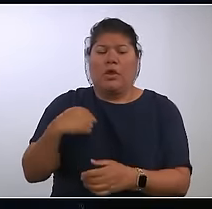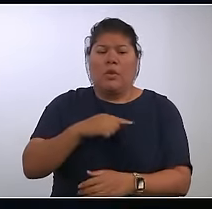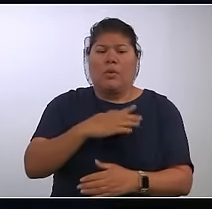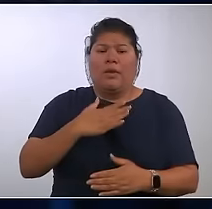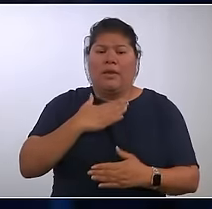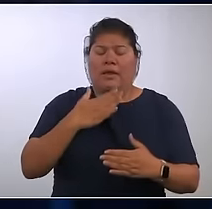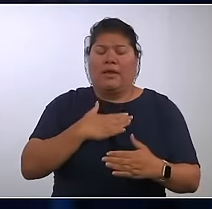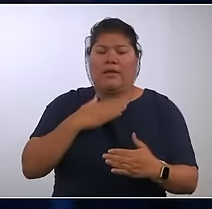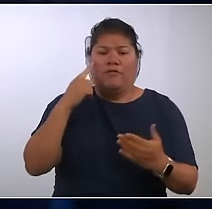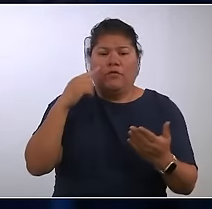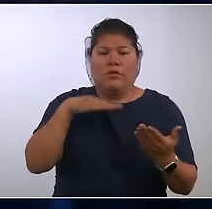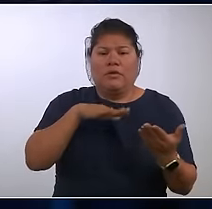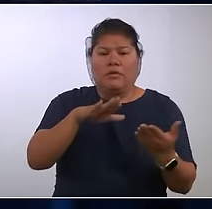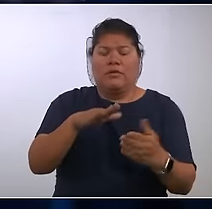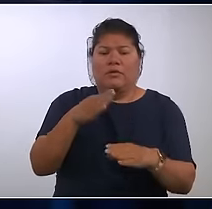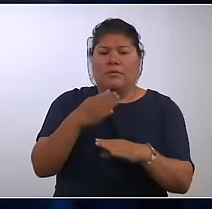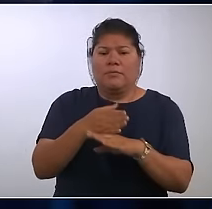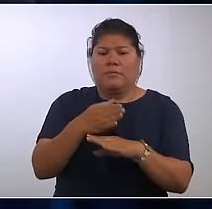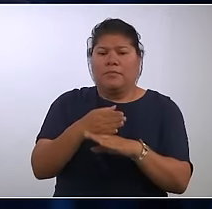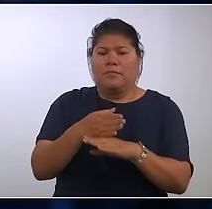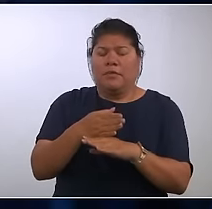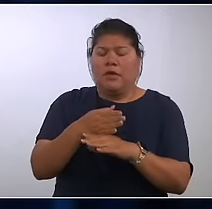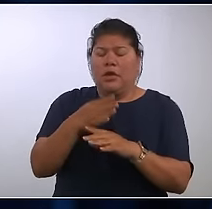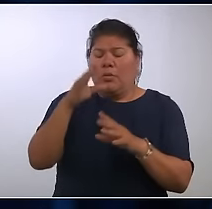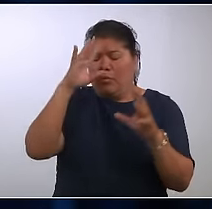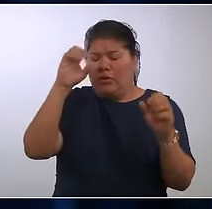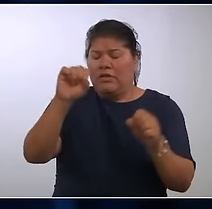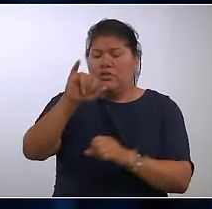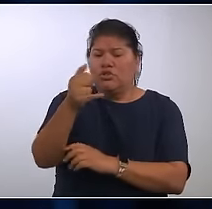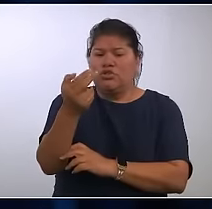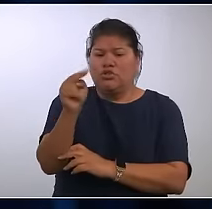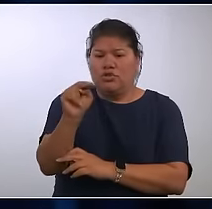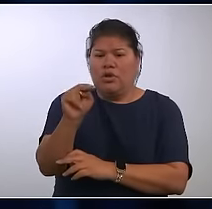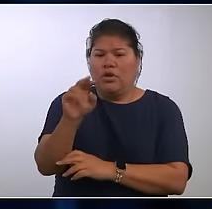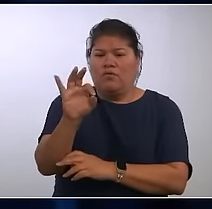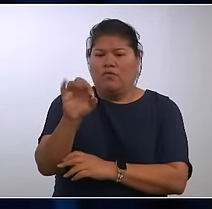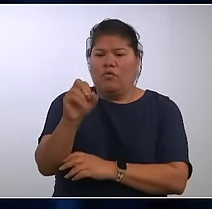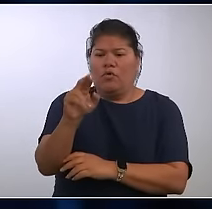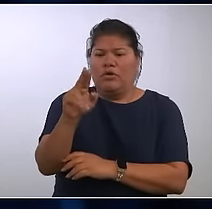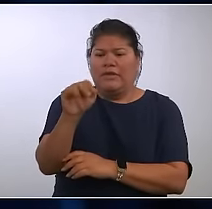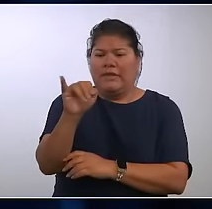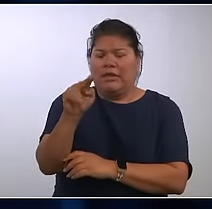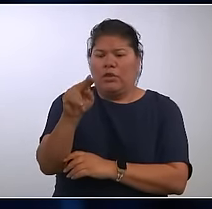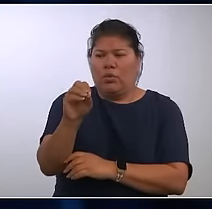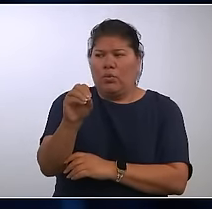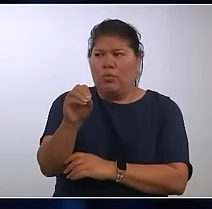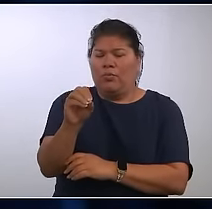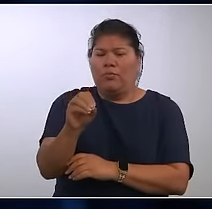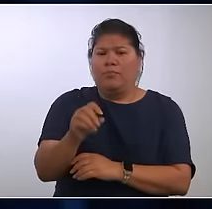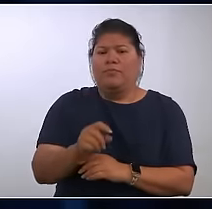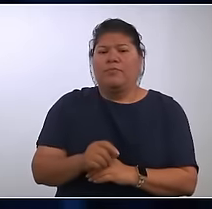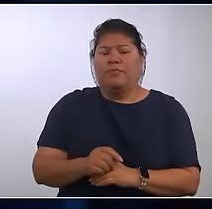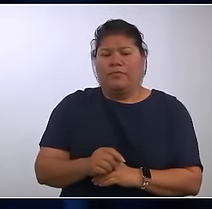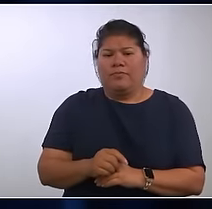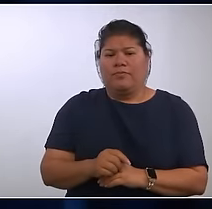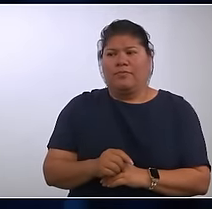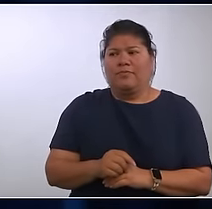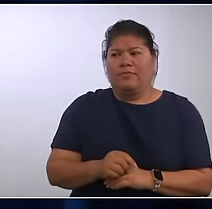contentos también por la presencia del presidente John Fortino. And we're happy about the presence of President John Fortino.